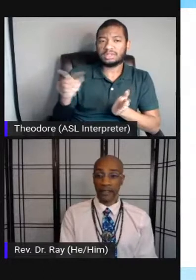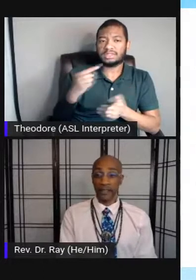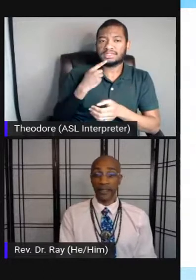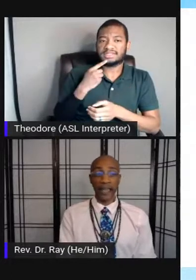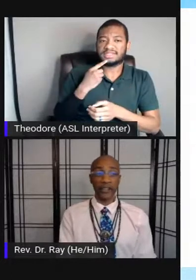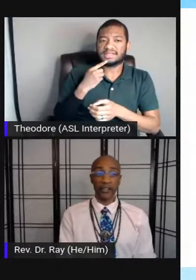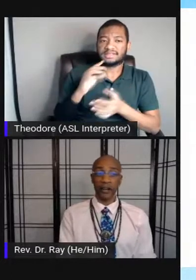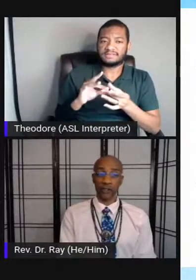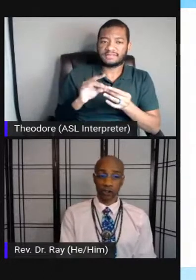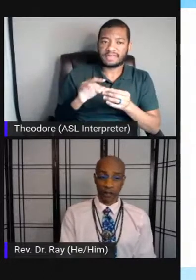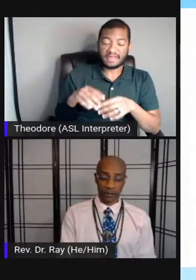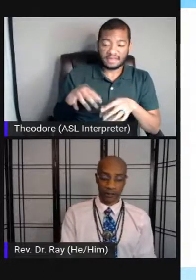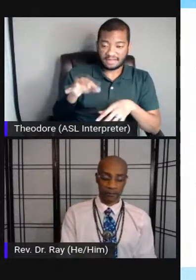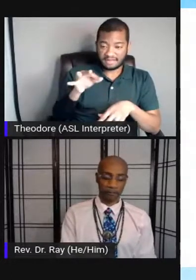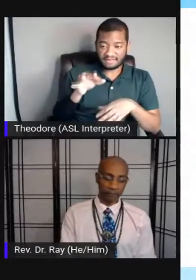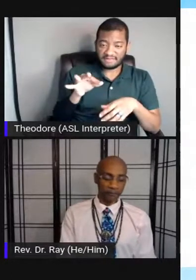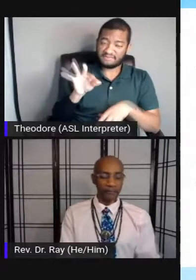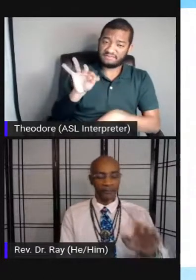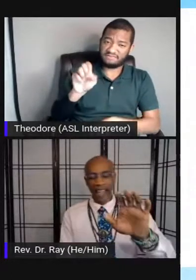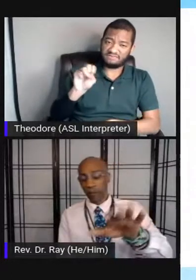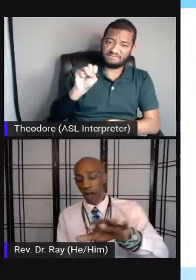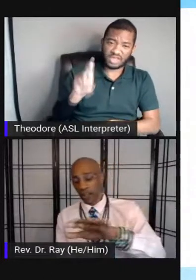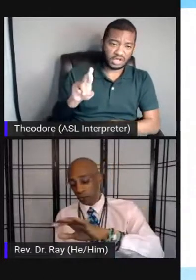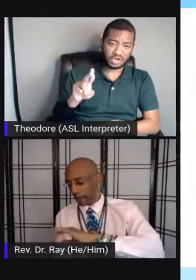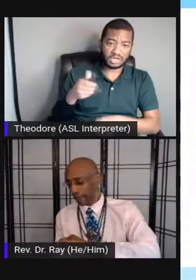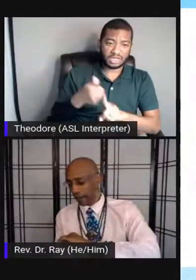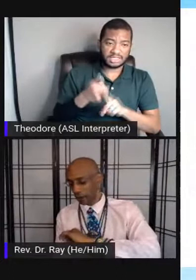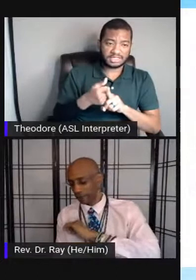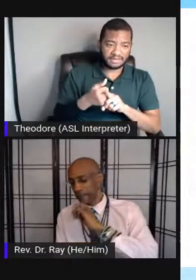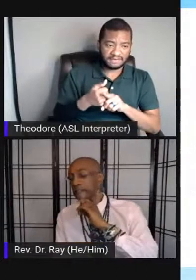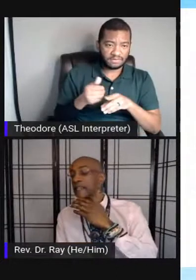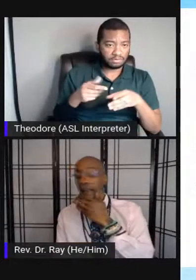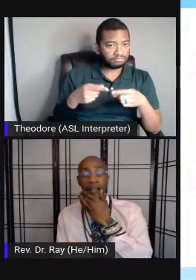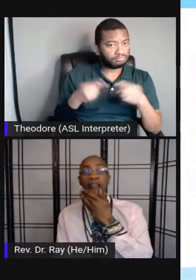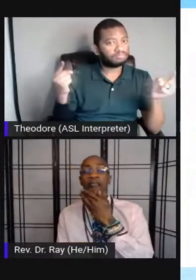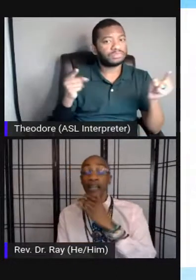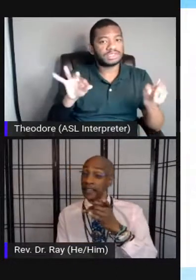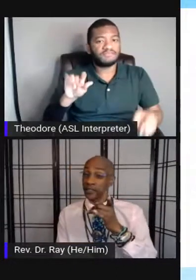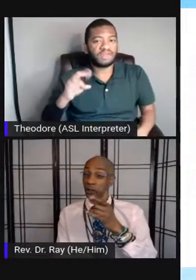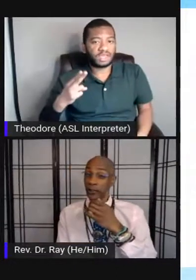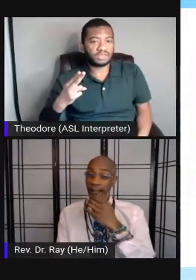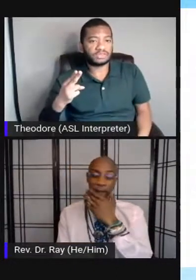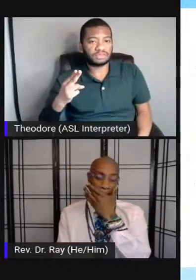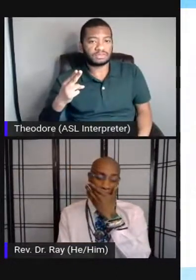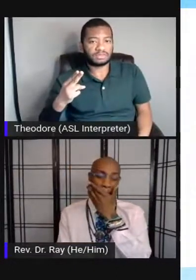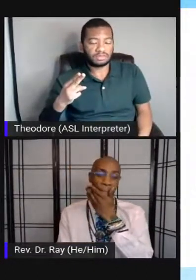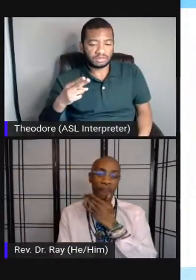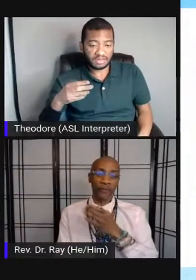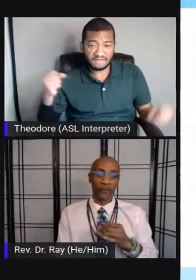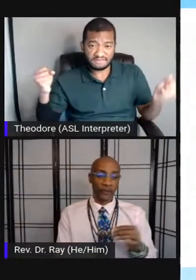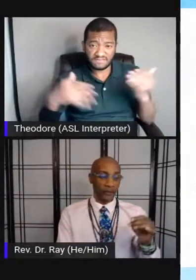It is the negation of trust. Now pause right there, because I disagree.